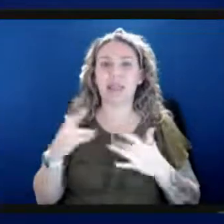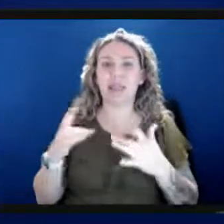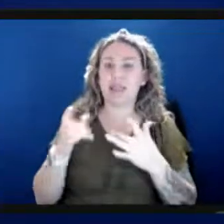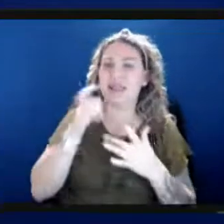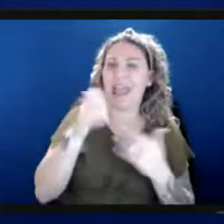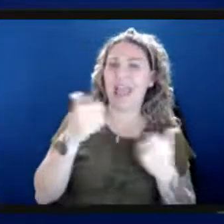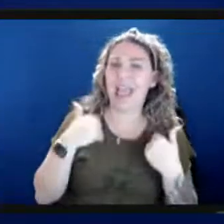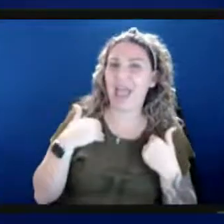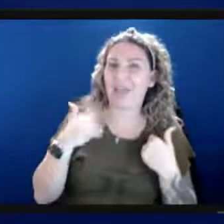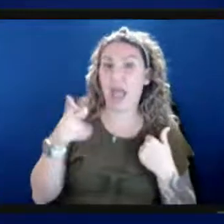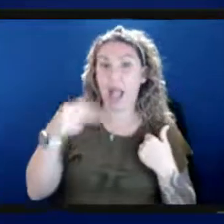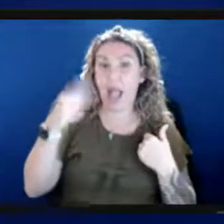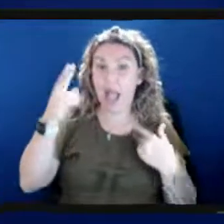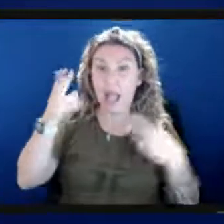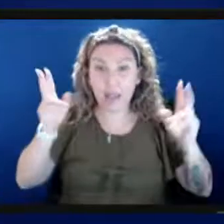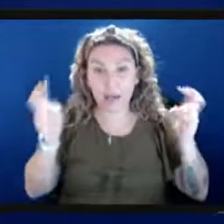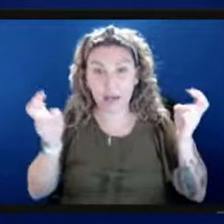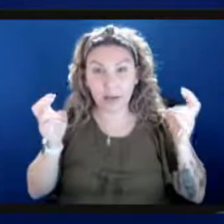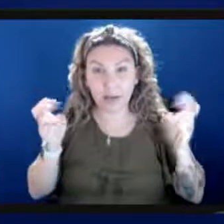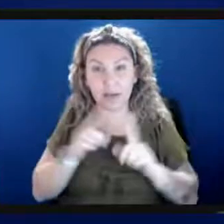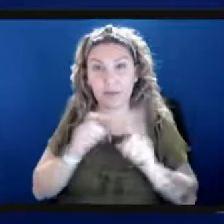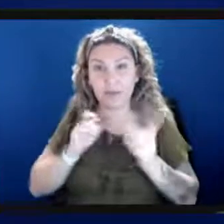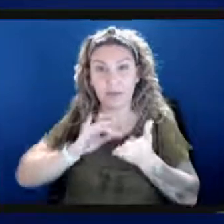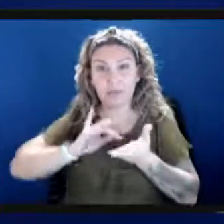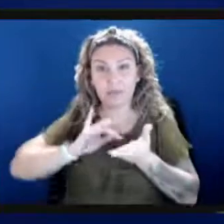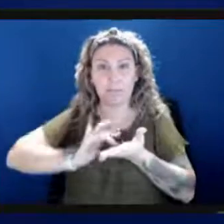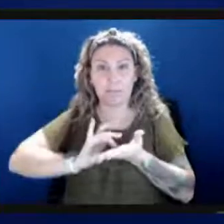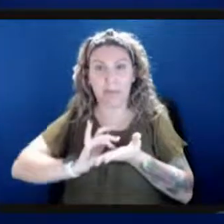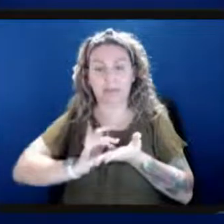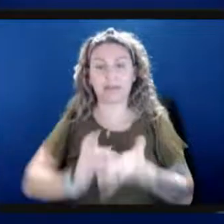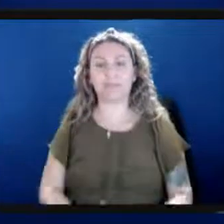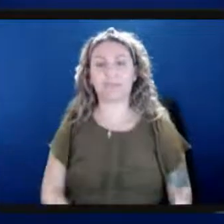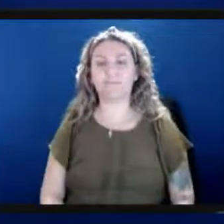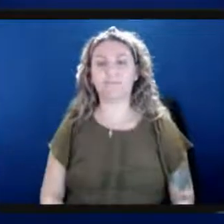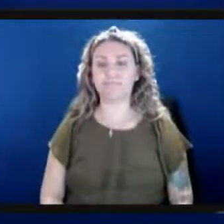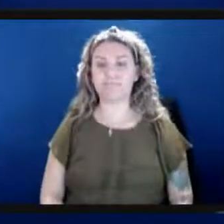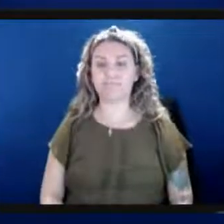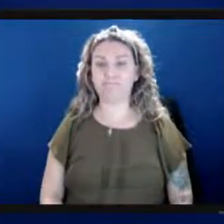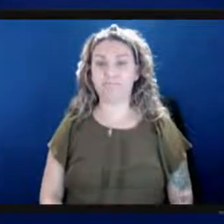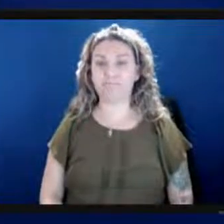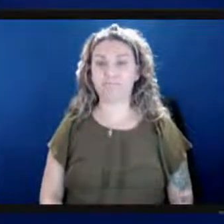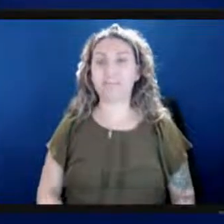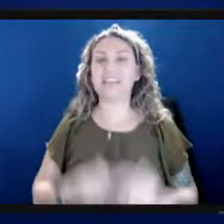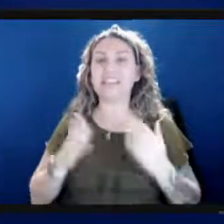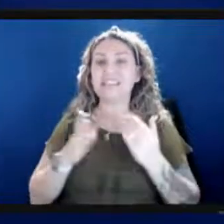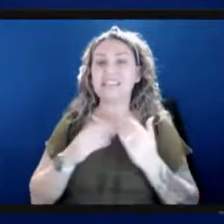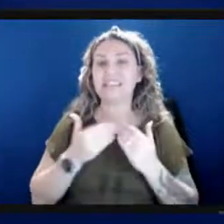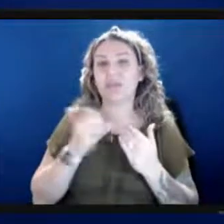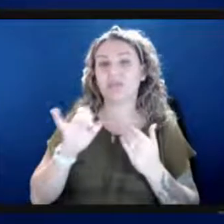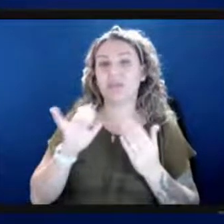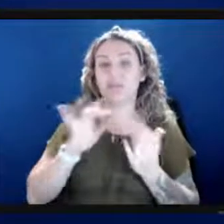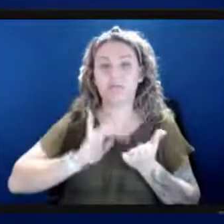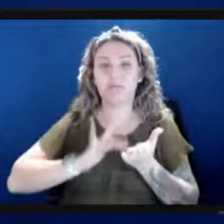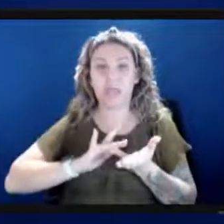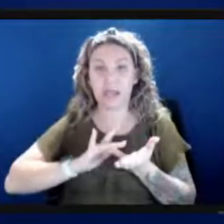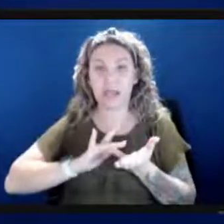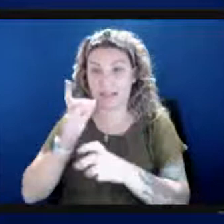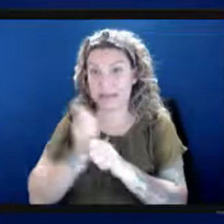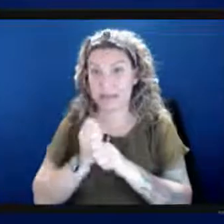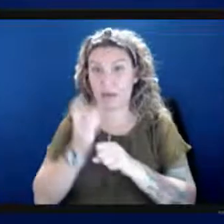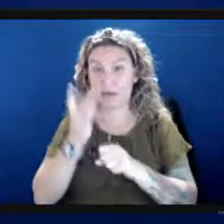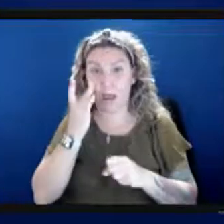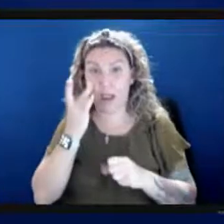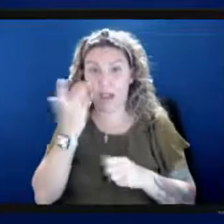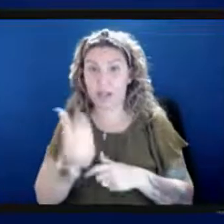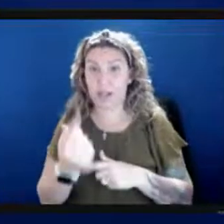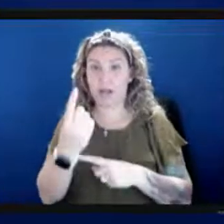word, as we call, from the medication. It is easier for that medication to be obtained because anybody who has a